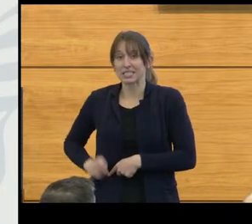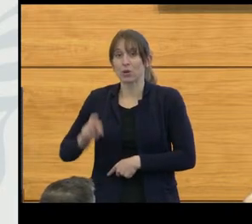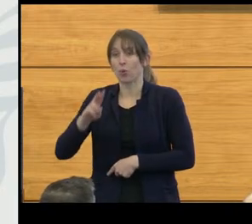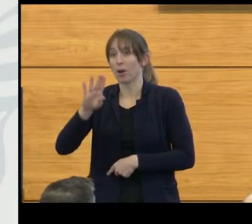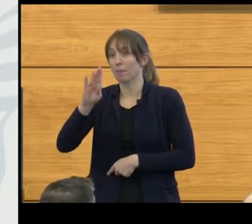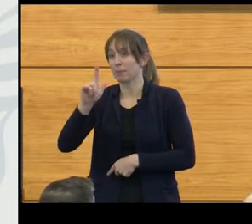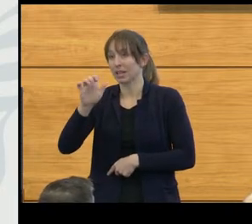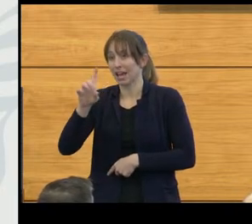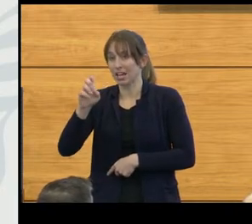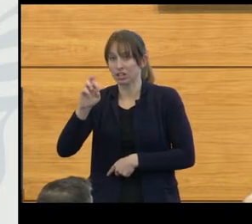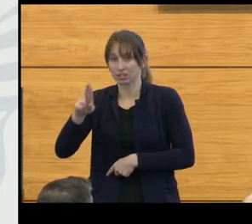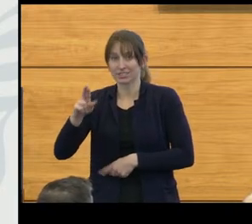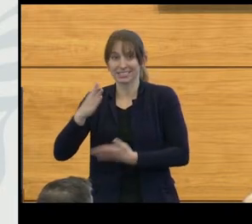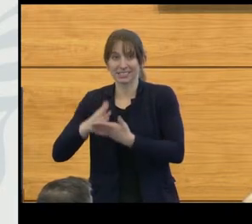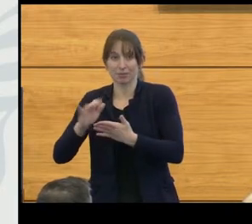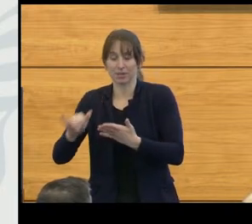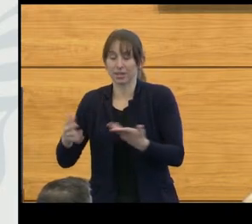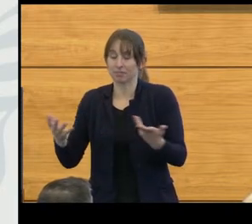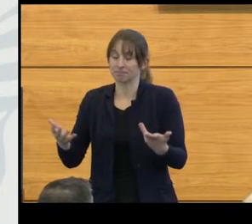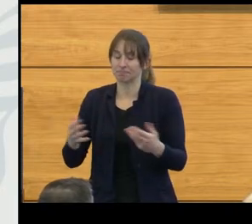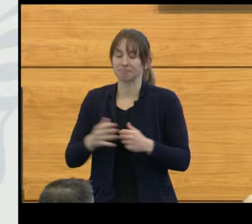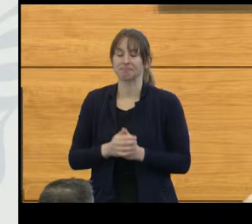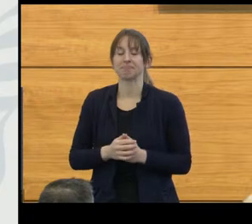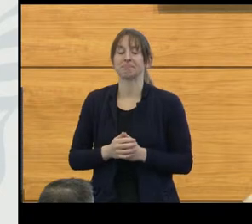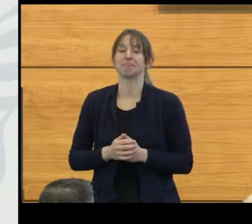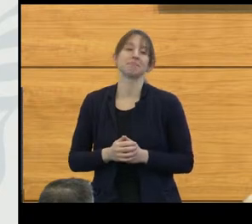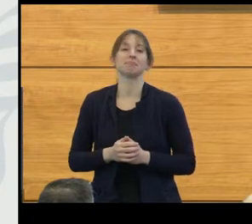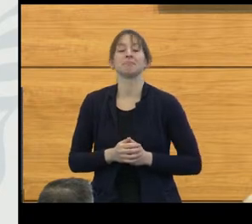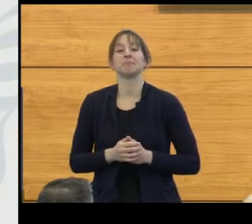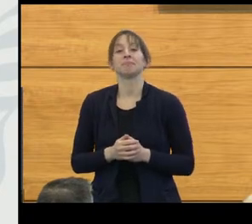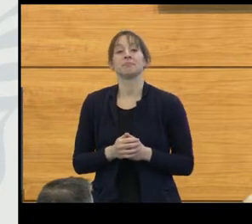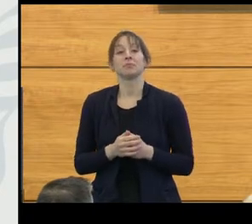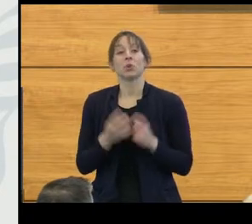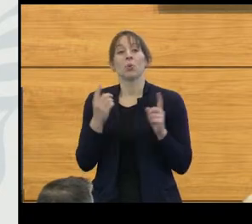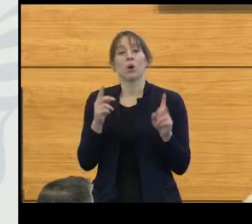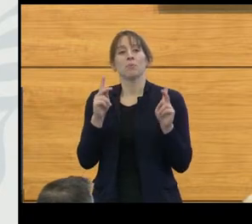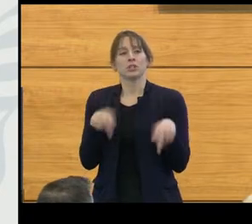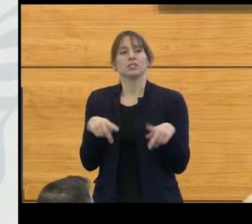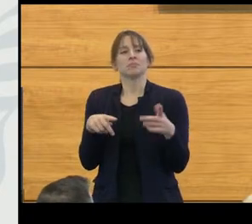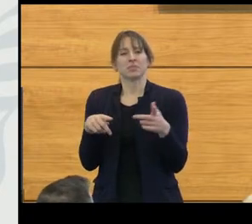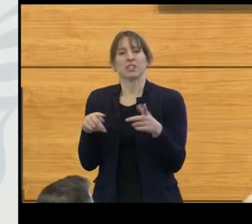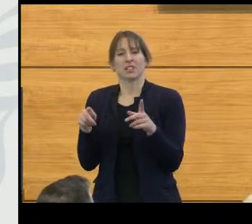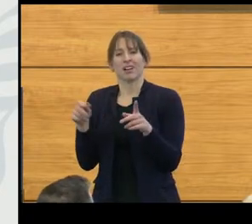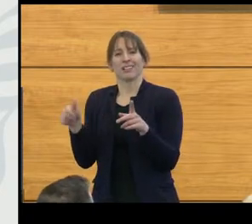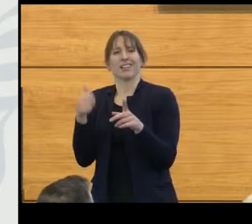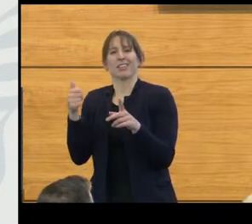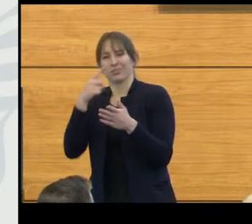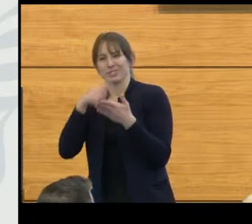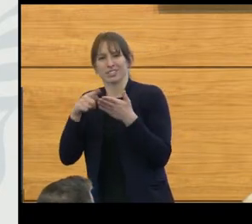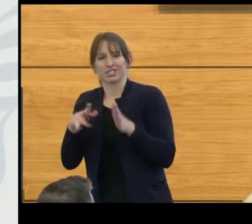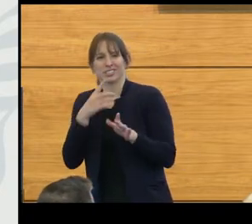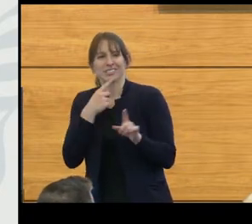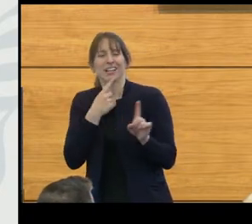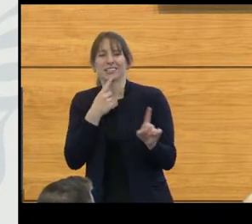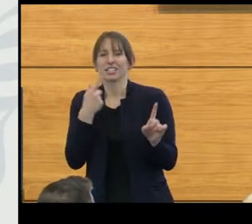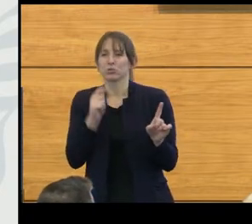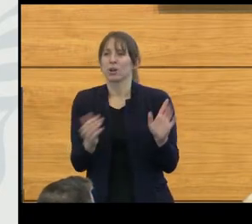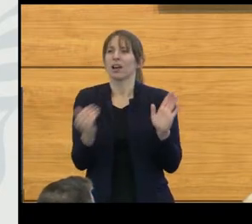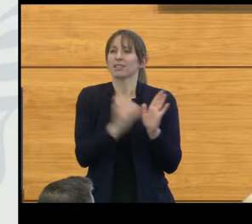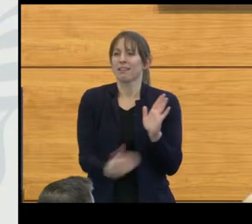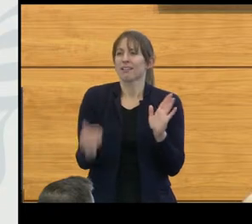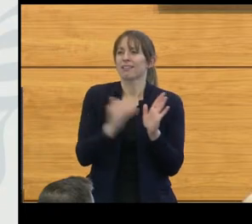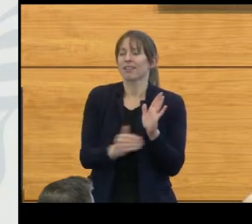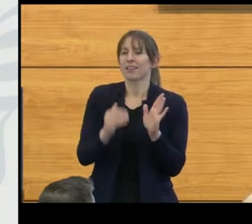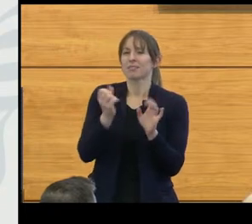Mattson, the founder of pediatric neurosurgery in the United States, said that, you know, we tried again and again to create a